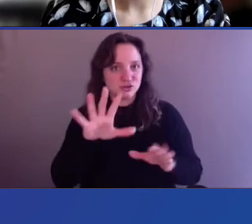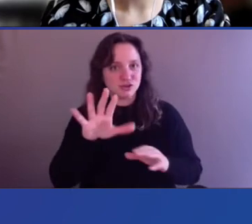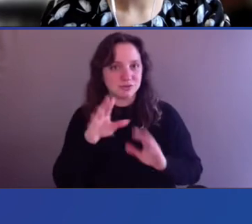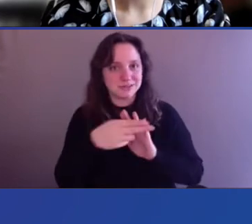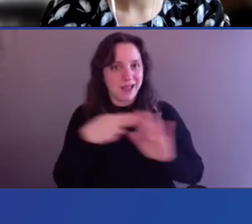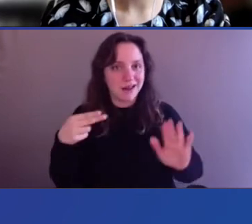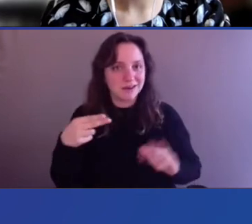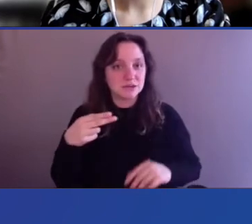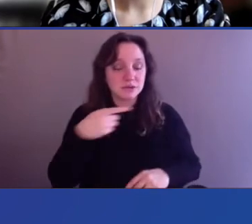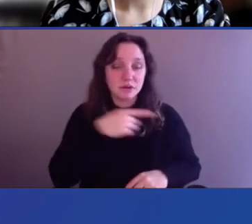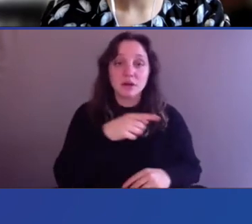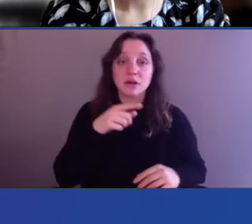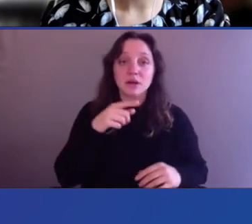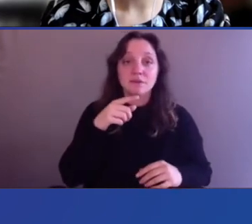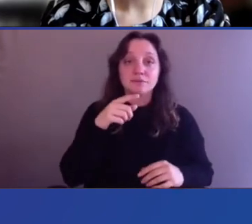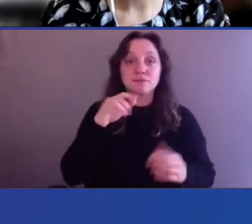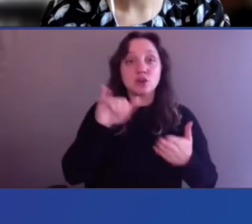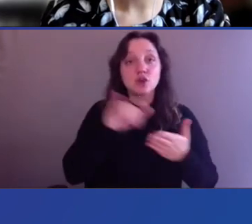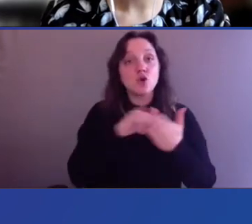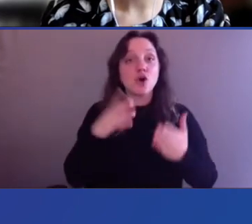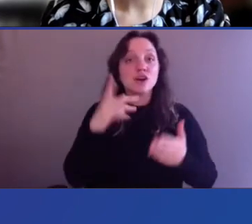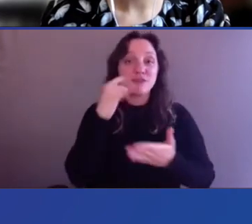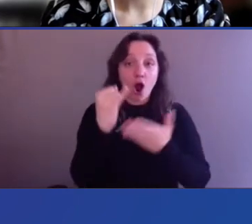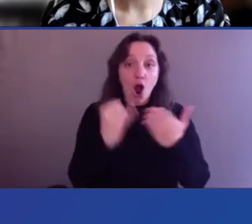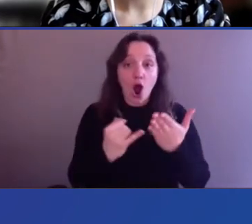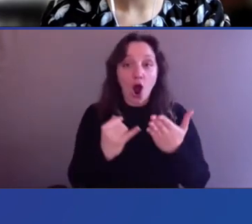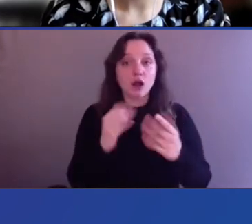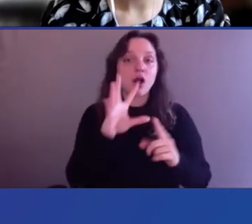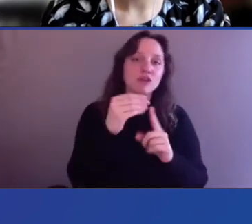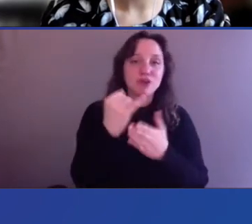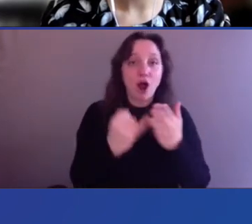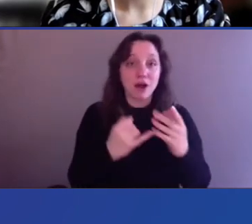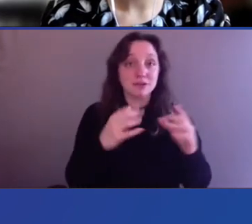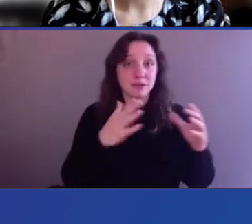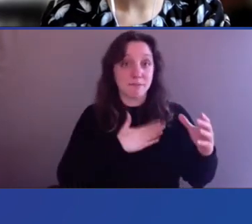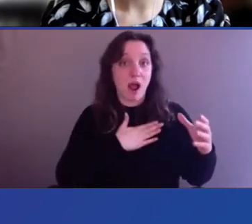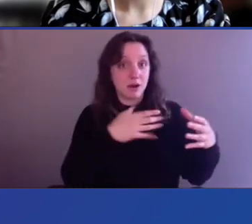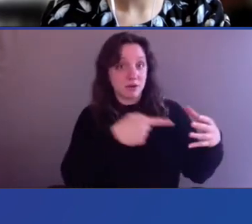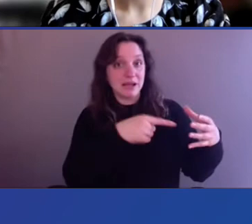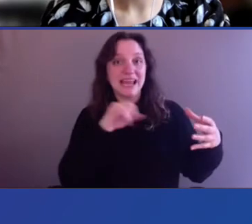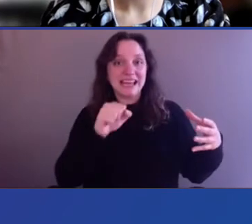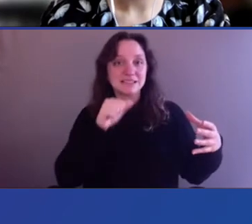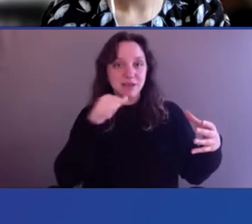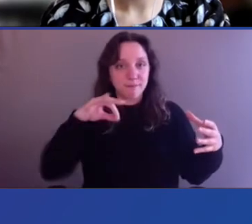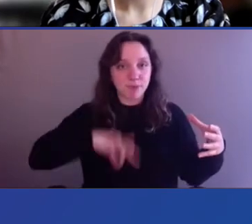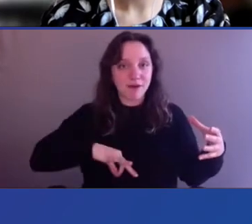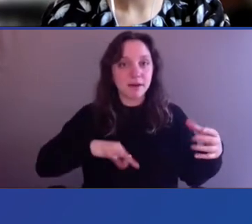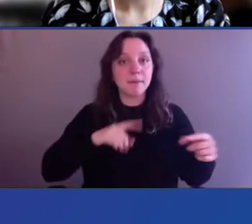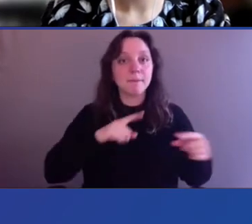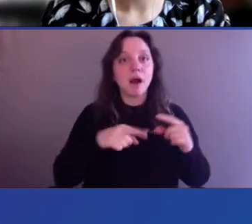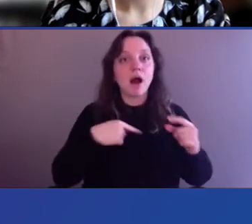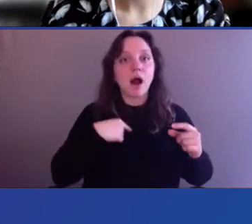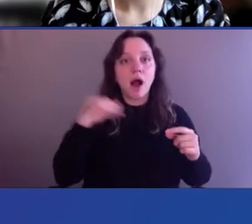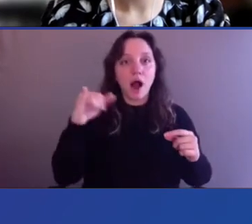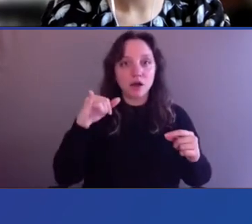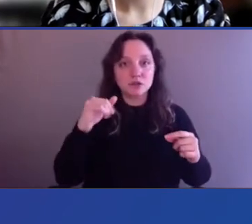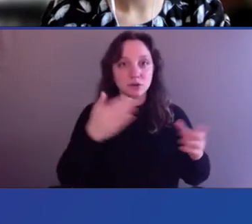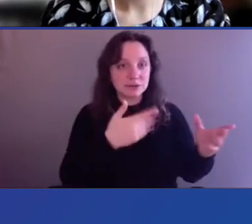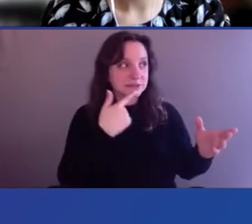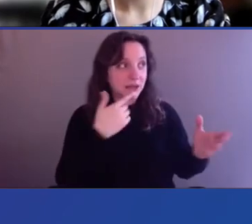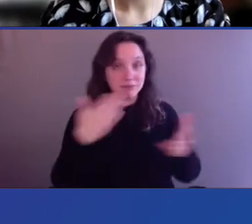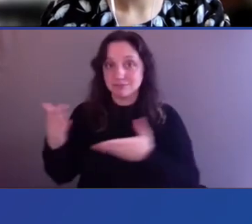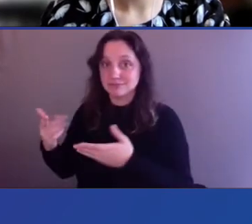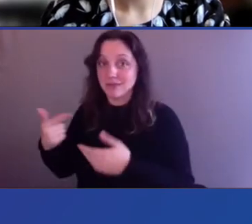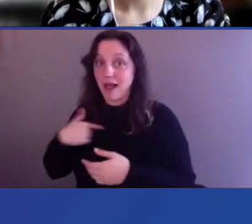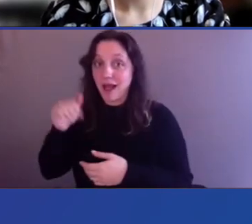And then I over here say, yes, and I also register as a lobbyist because I spend X amount of time doing it, and I fill out